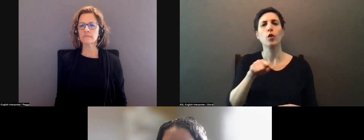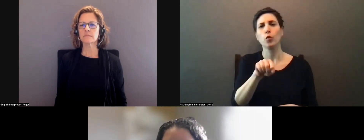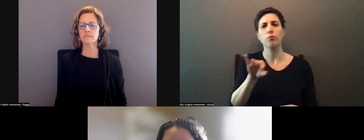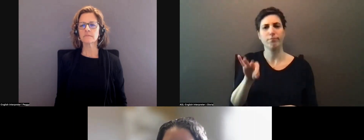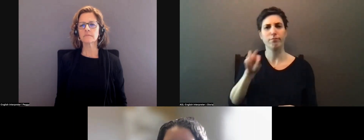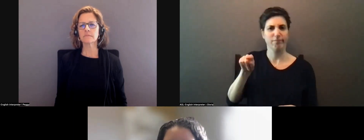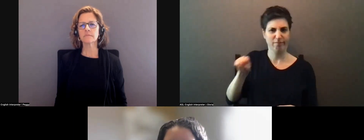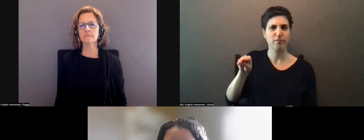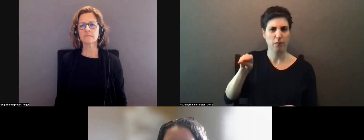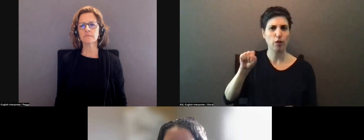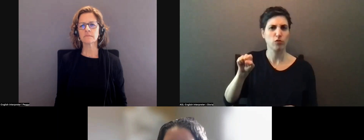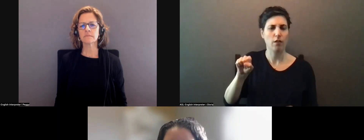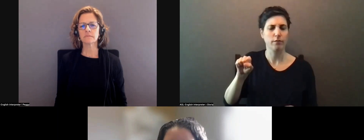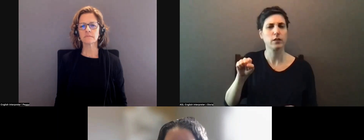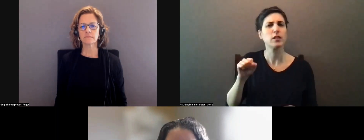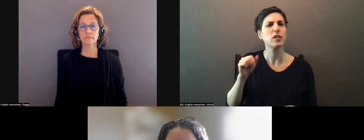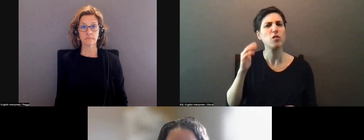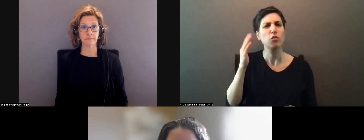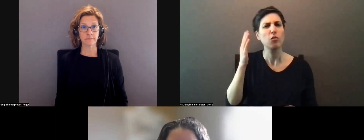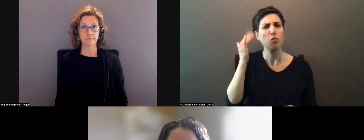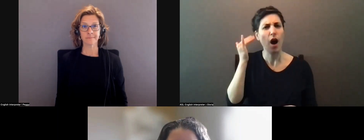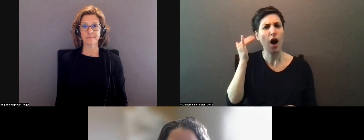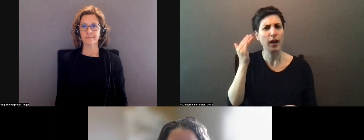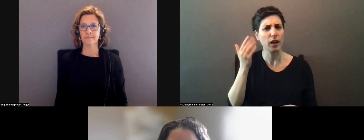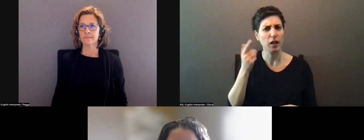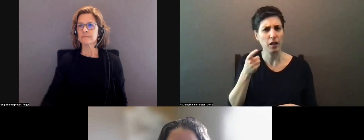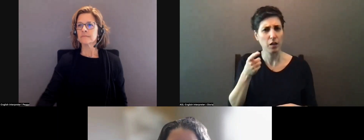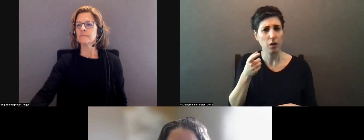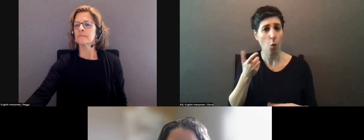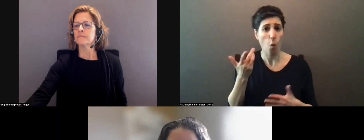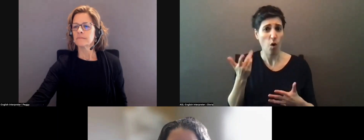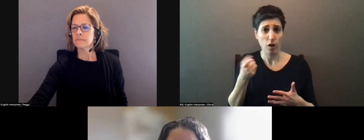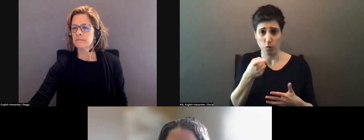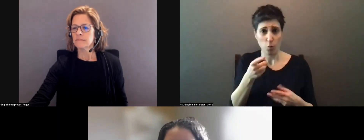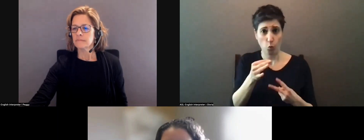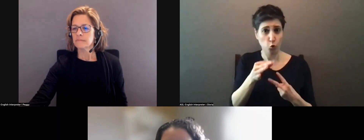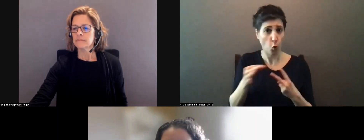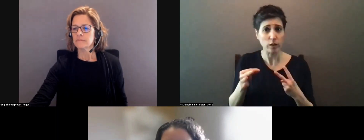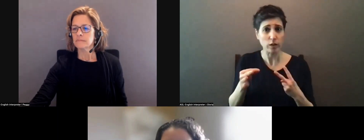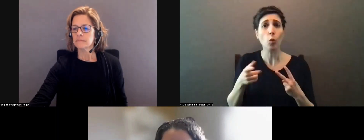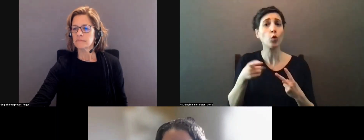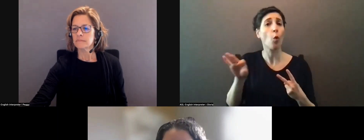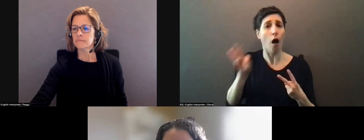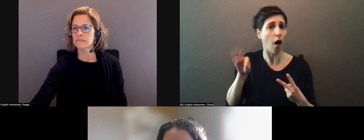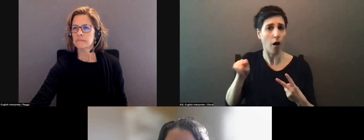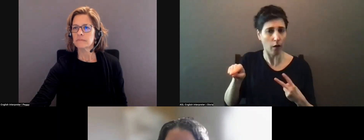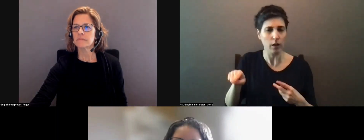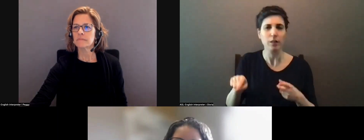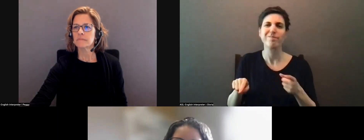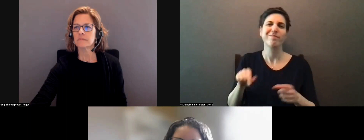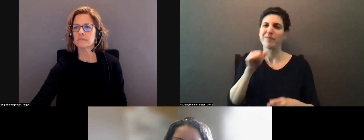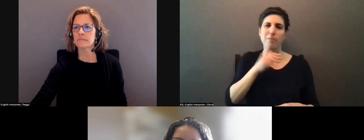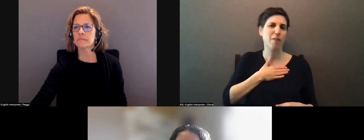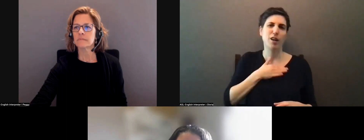versus Google? Or maybe that's something that was out of your control, like, period, but I guess you could it speak was. to that. Yeah, it was.